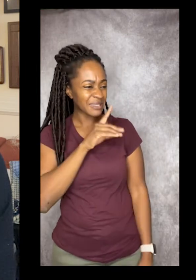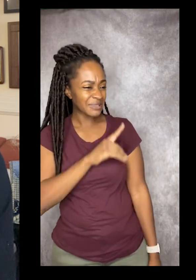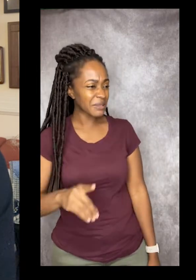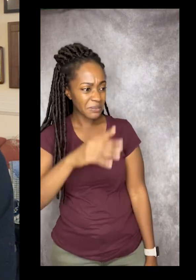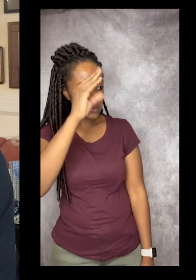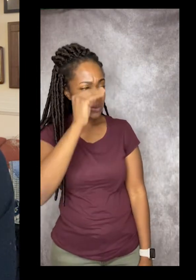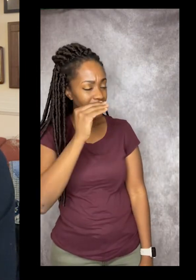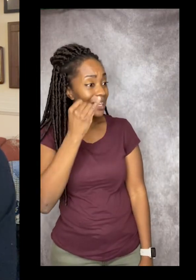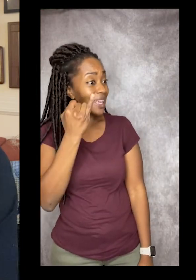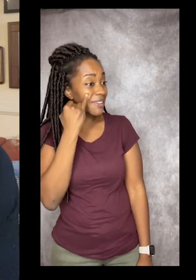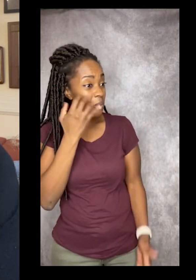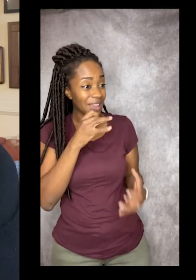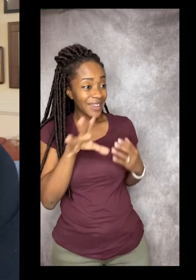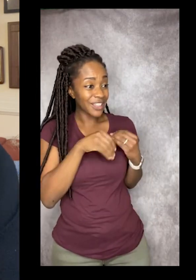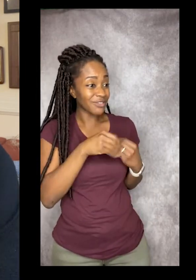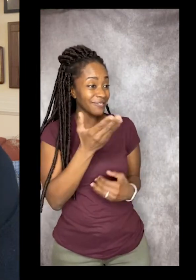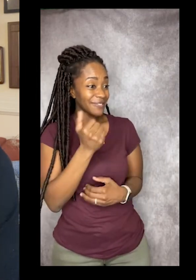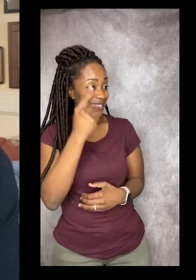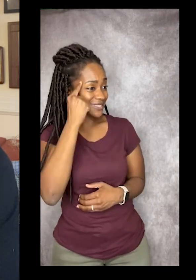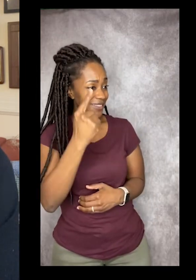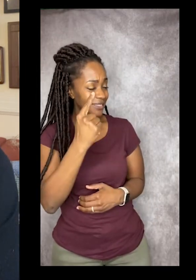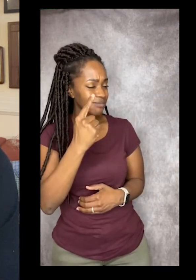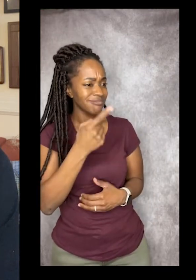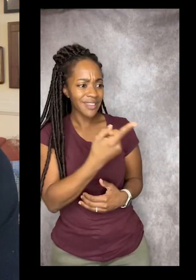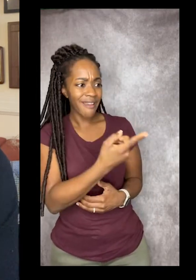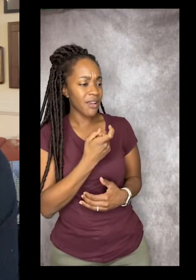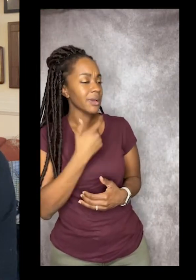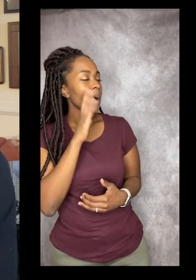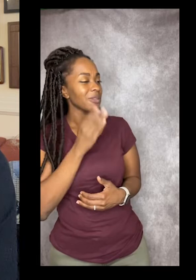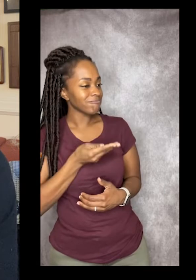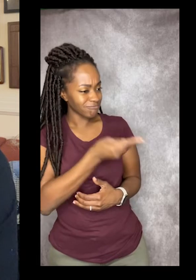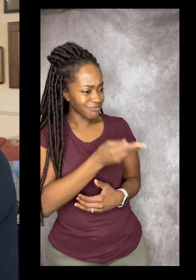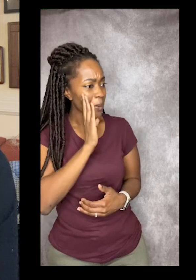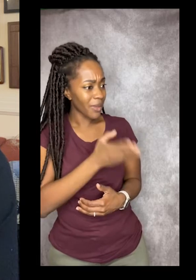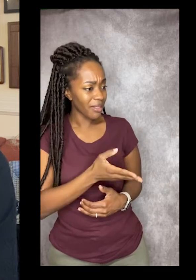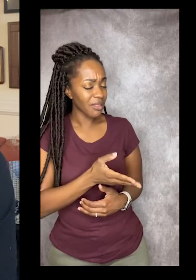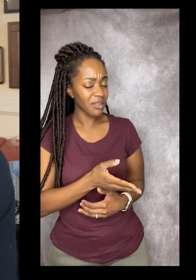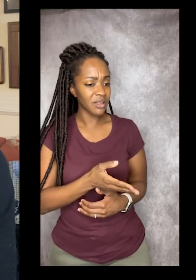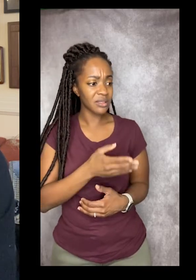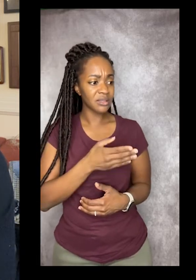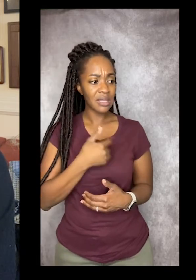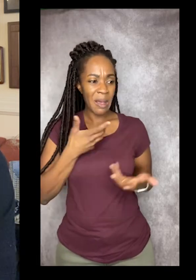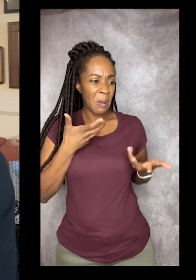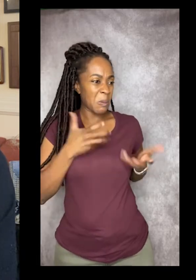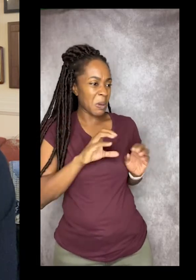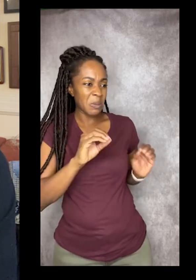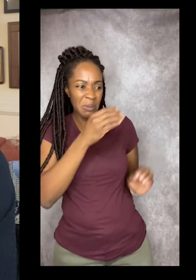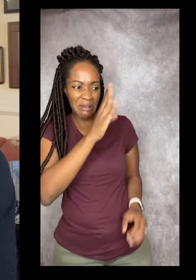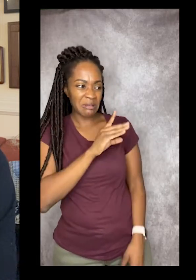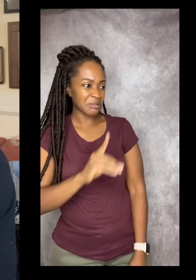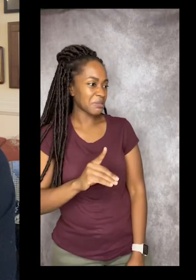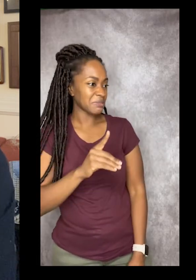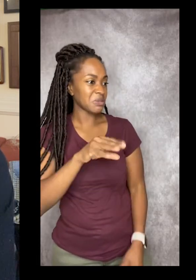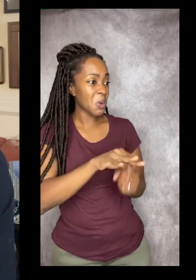boy. If you want the extra 15 cents, just ask me. I'll give it to you, he said. I don't want no goddamn